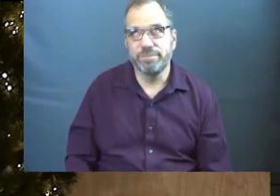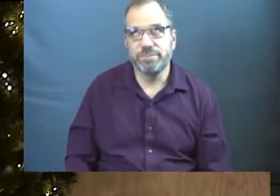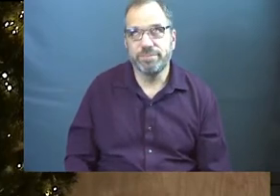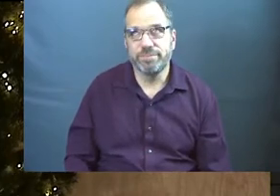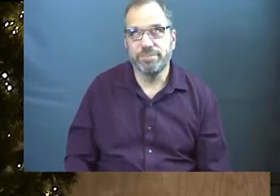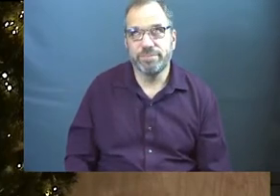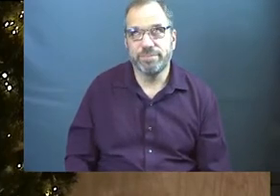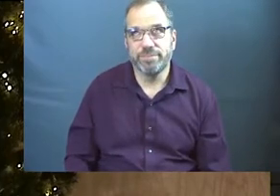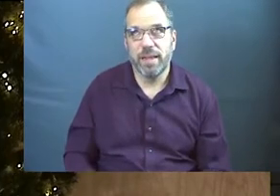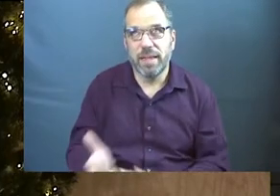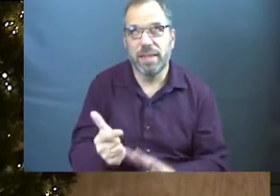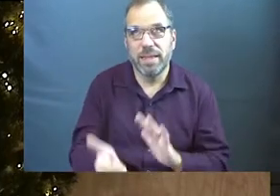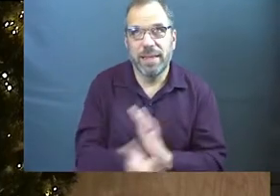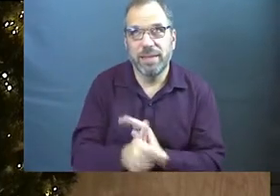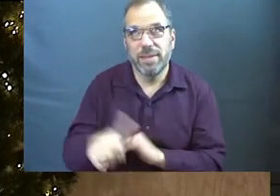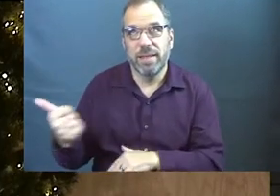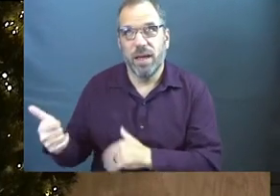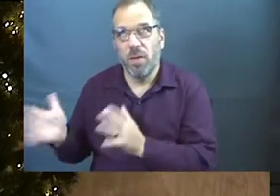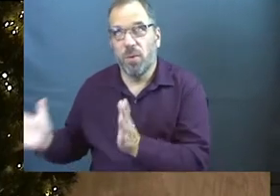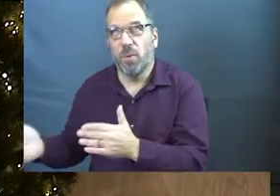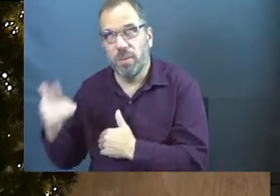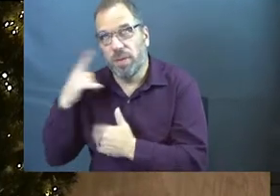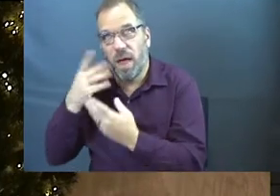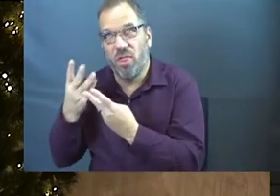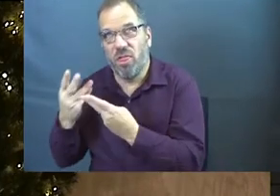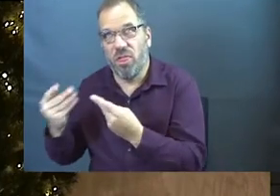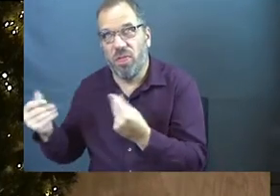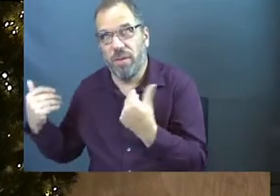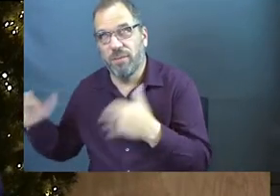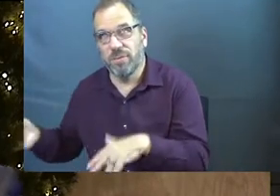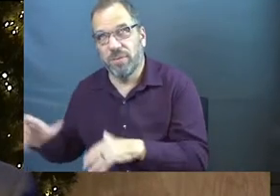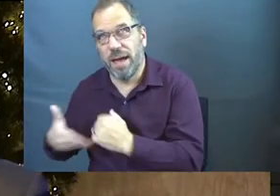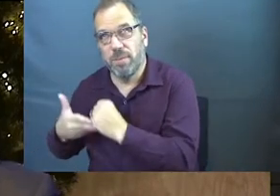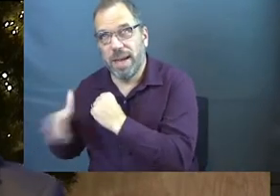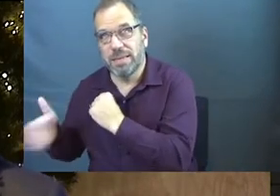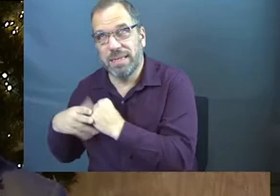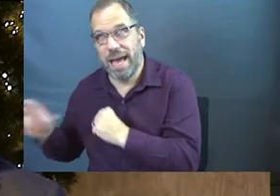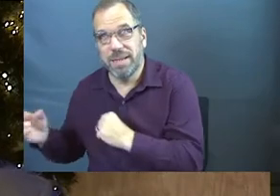And he thought he was legal because he was in the other room.